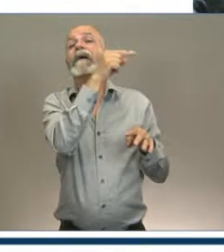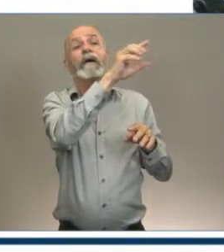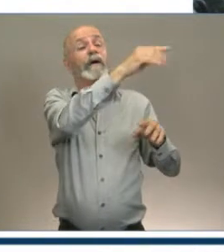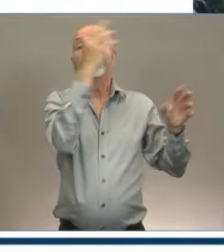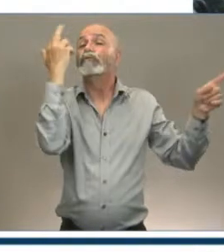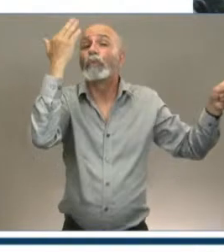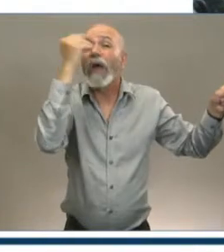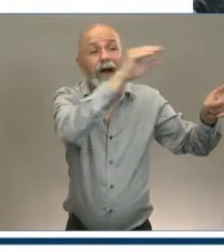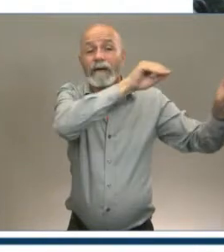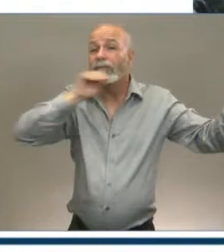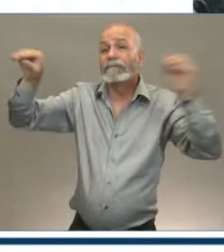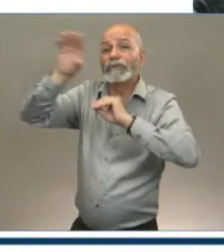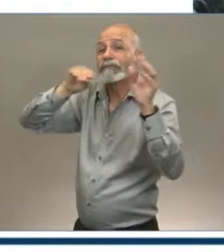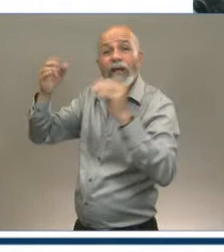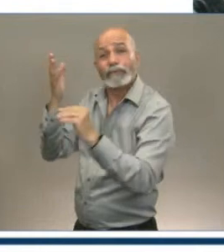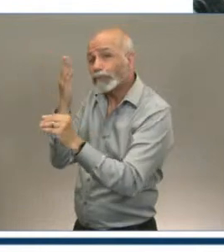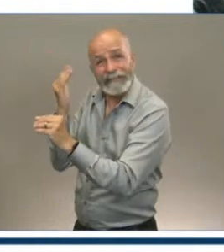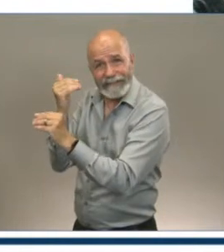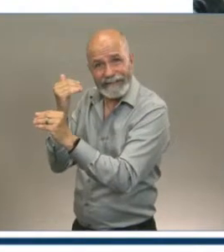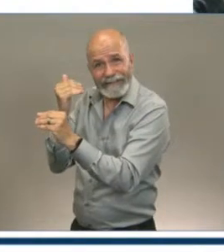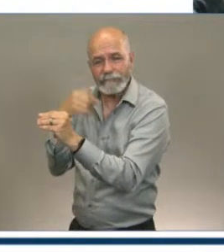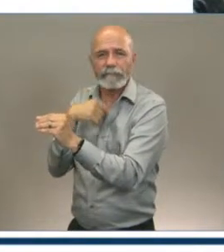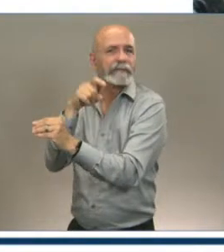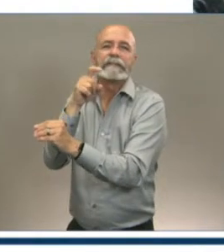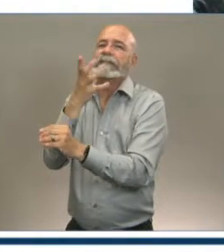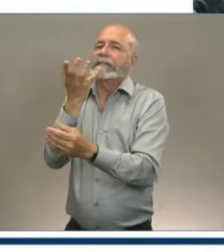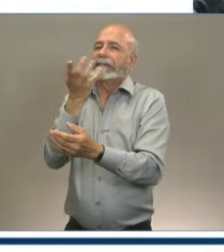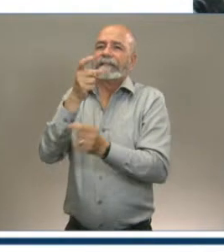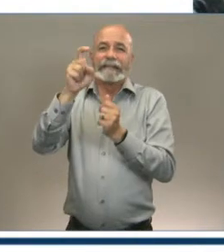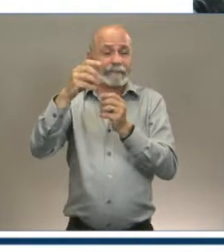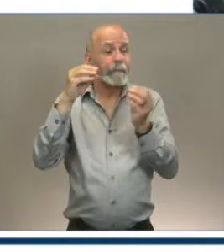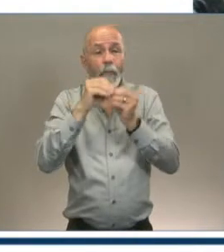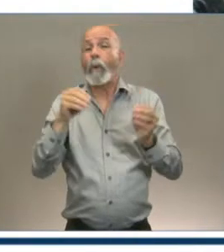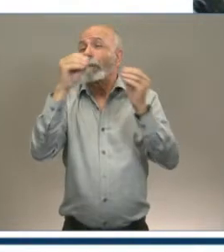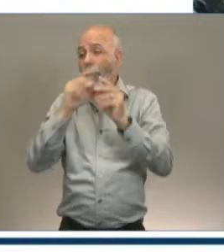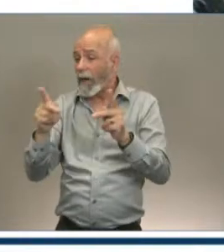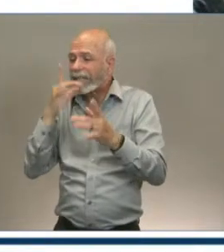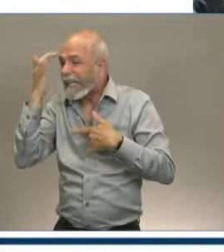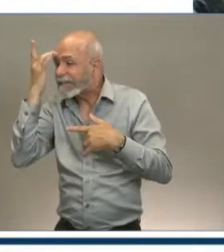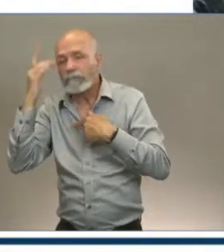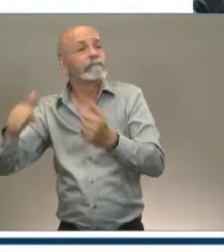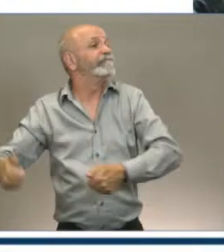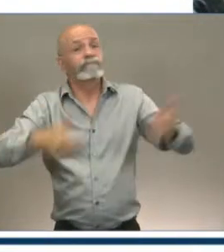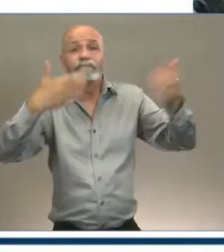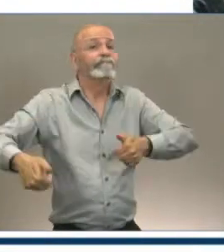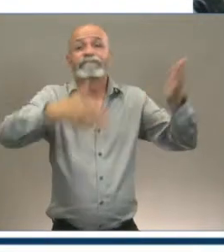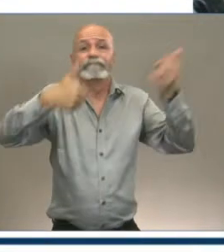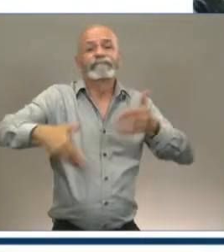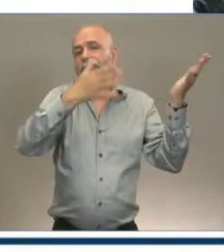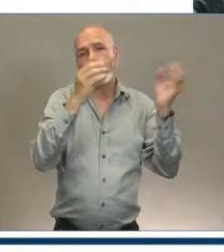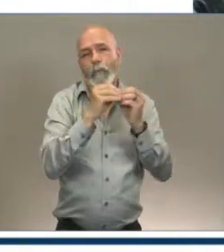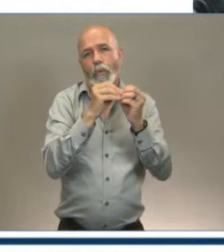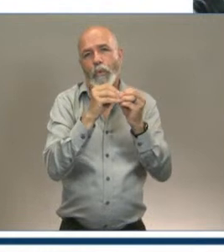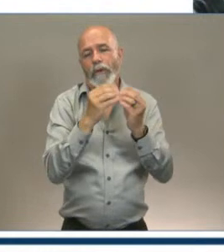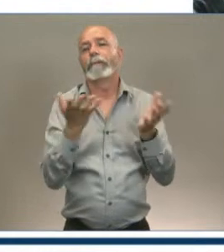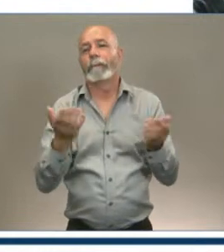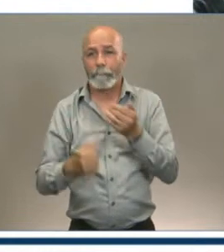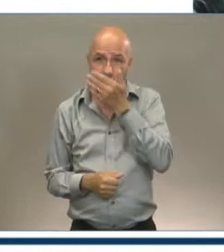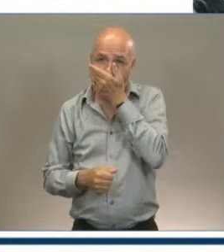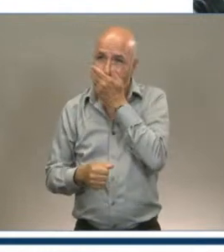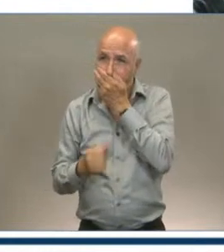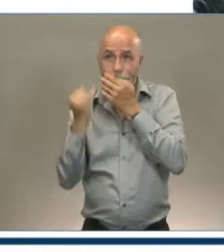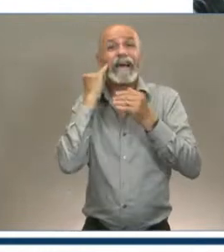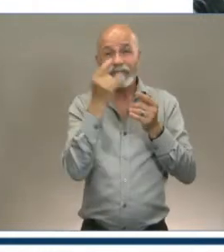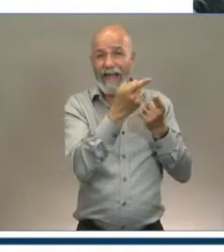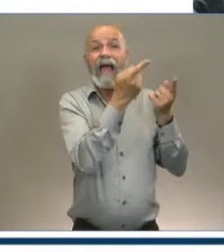ICU, as well as to keep some of the critical programs that are going on every day going on at the QE2, our